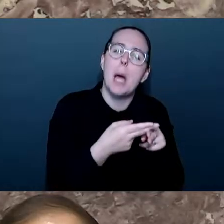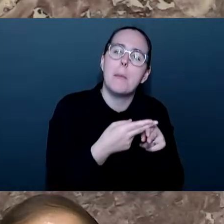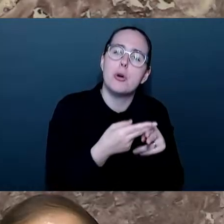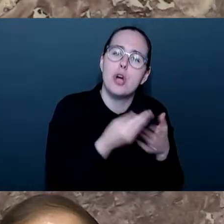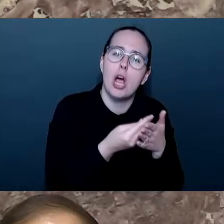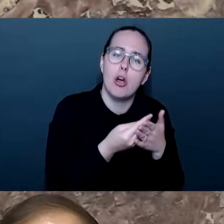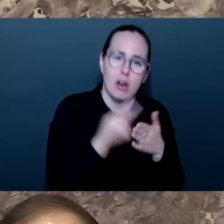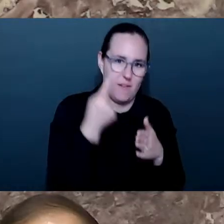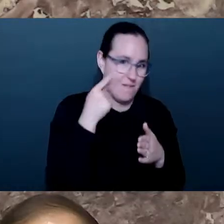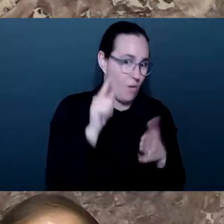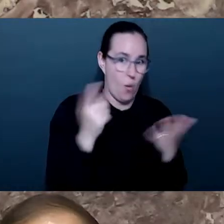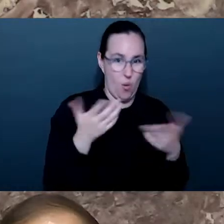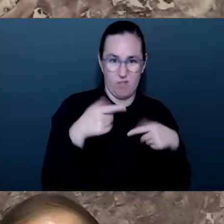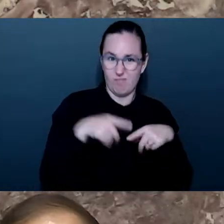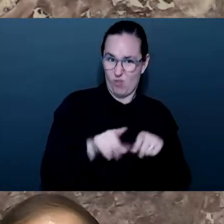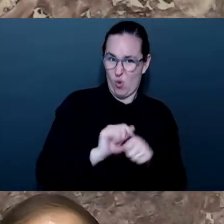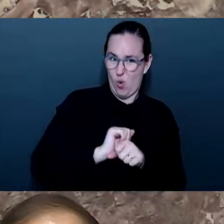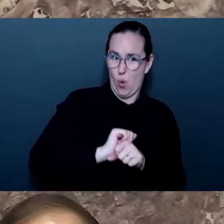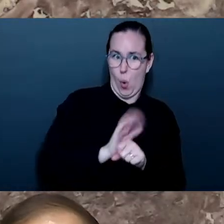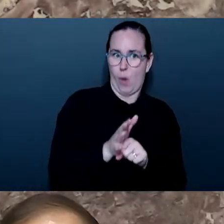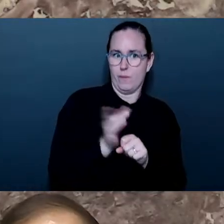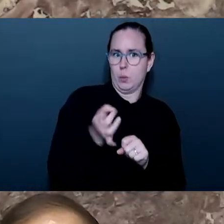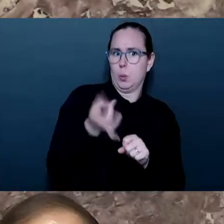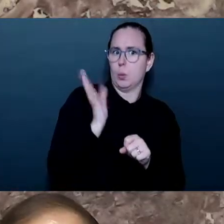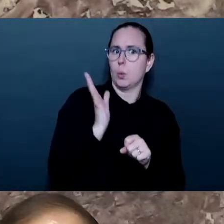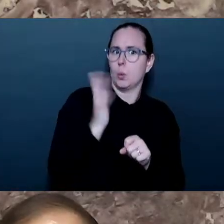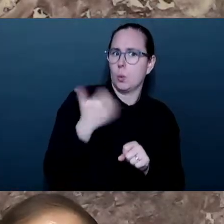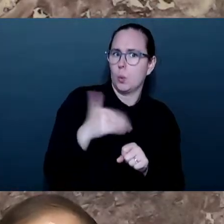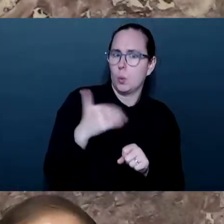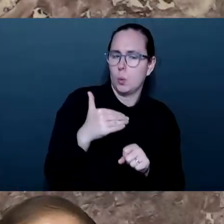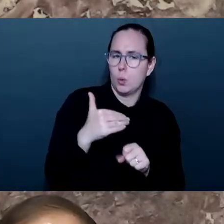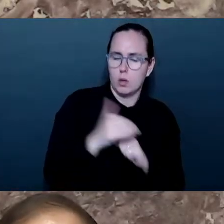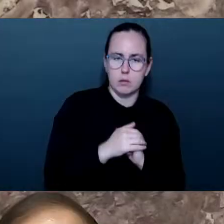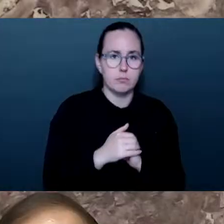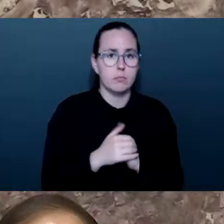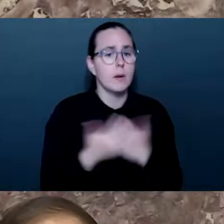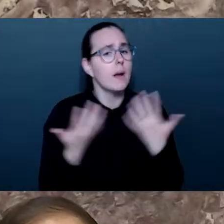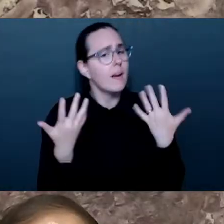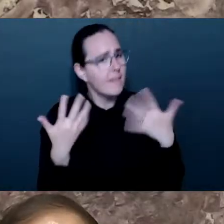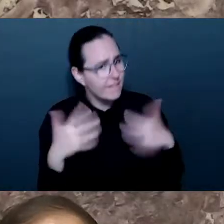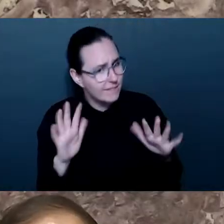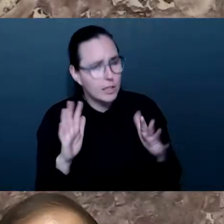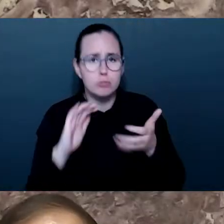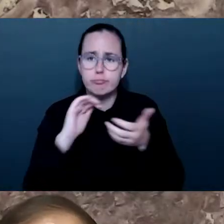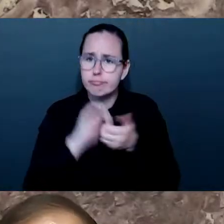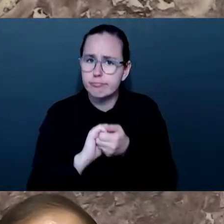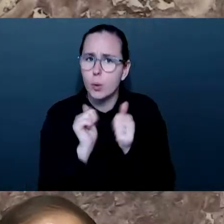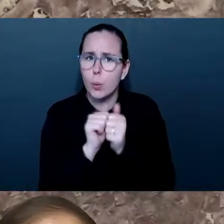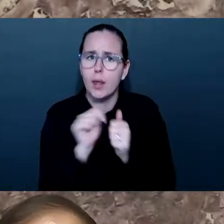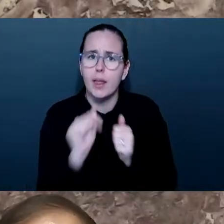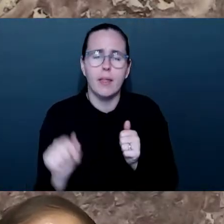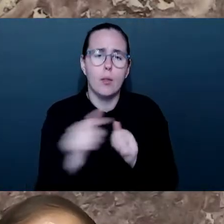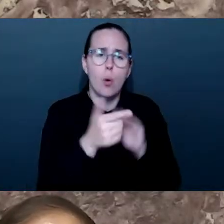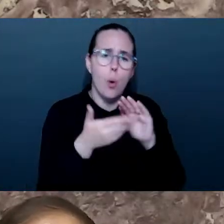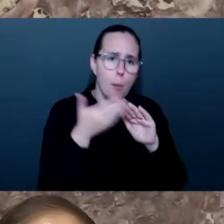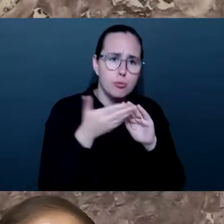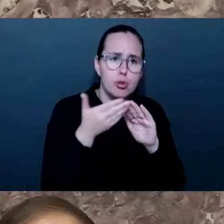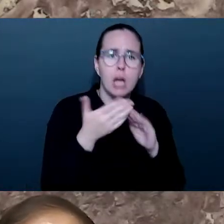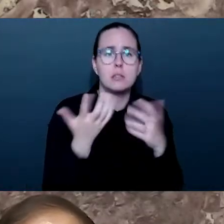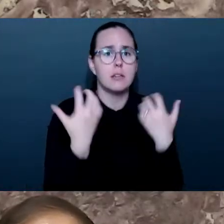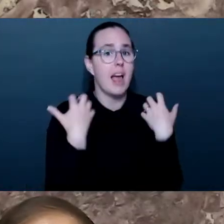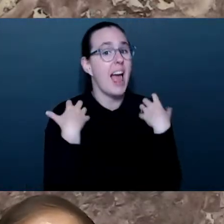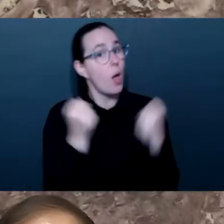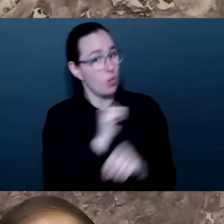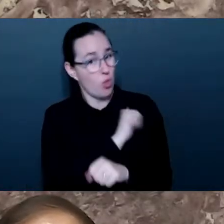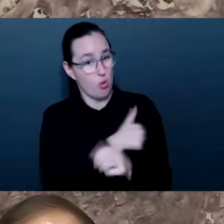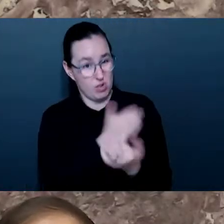work with operators. We are working directly with them through the health authorities. We have a team inside the Ministry of Health and at each health